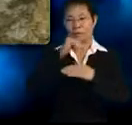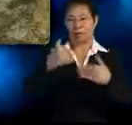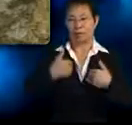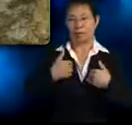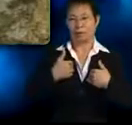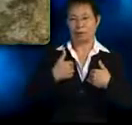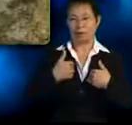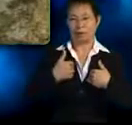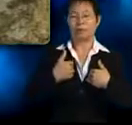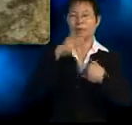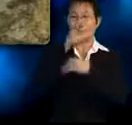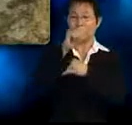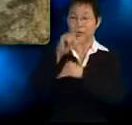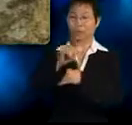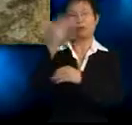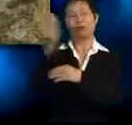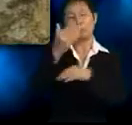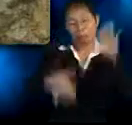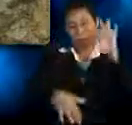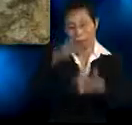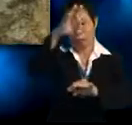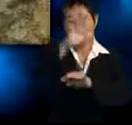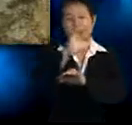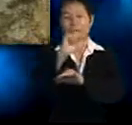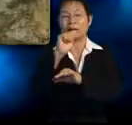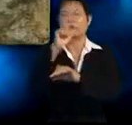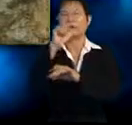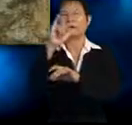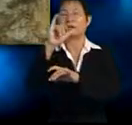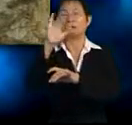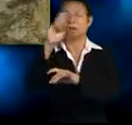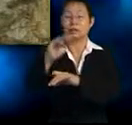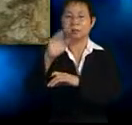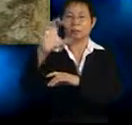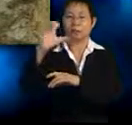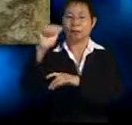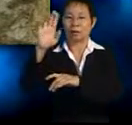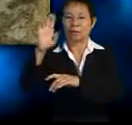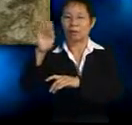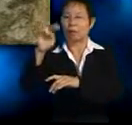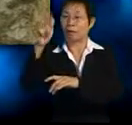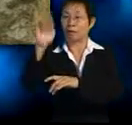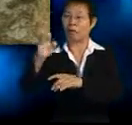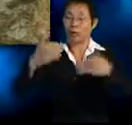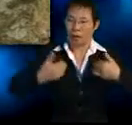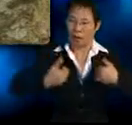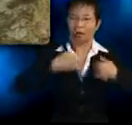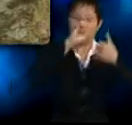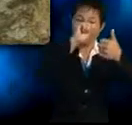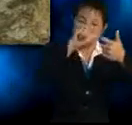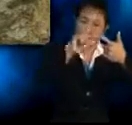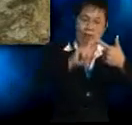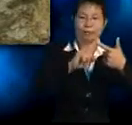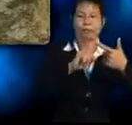form. Calcium is commonly found as calcium carbonate. Calcium carbonate consists of